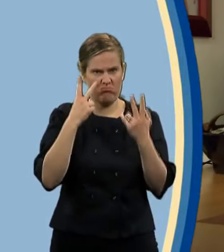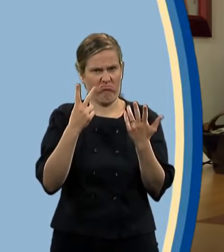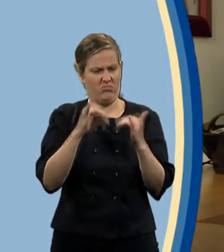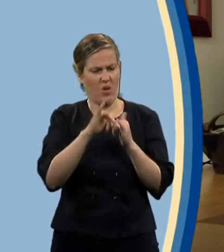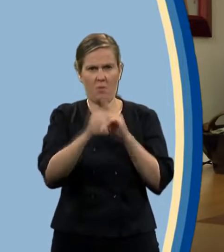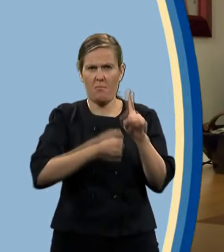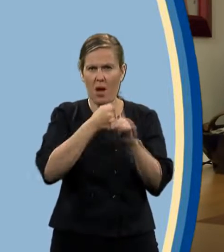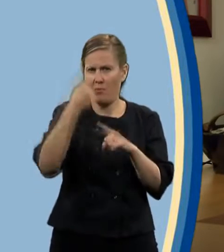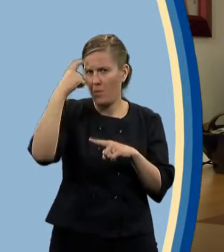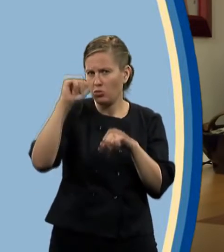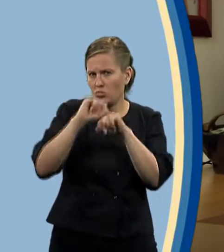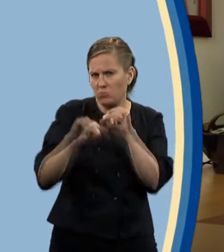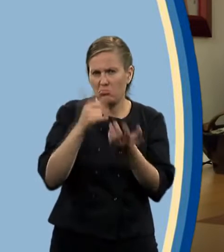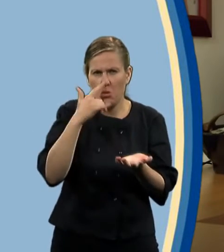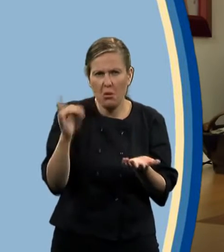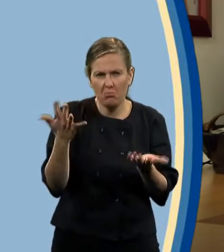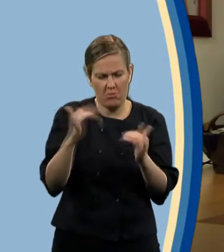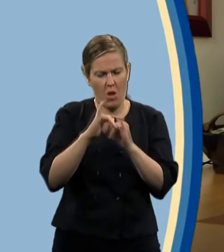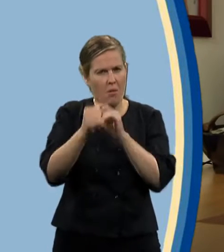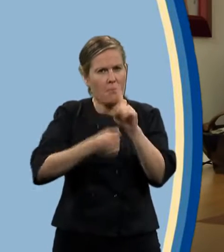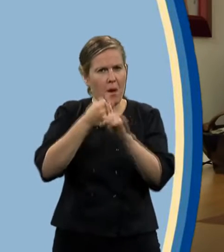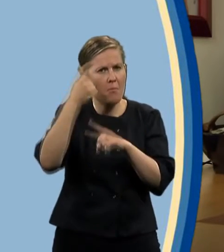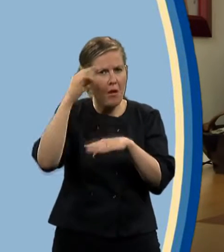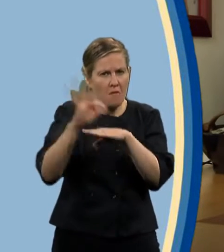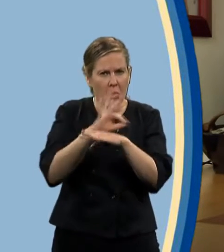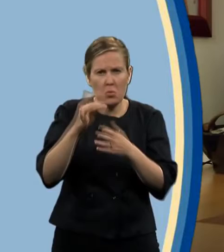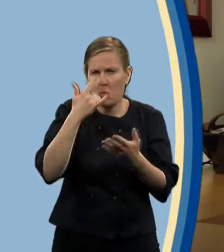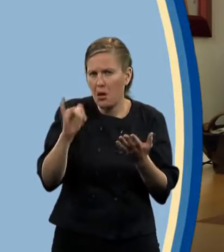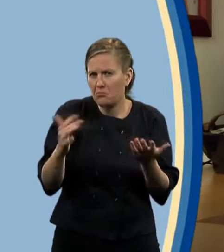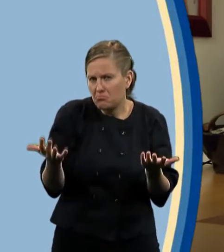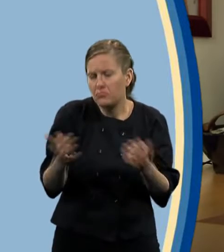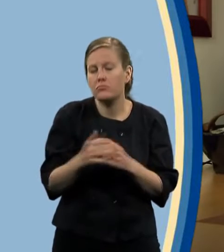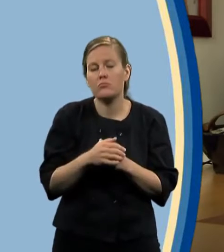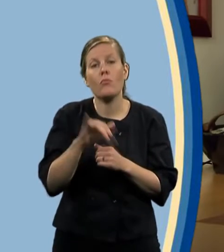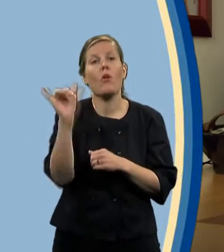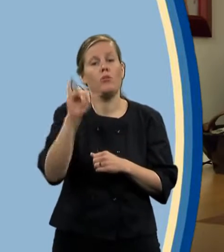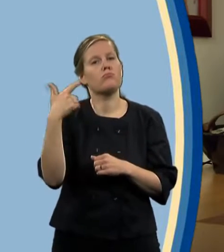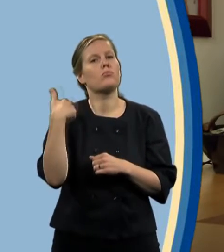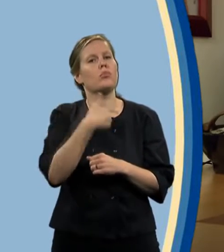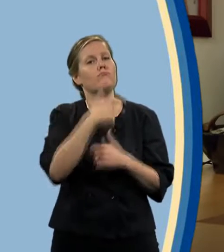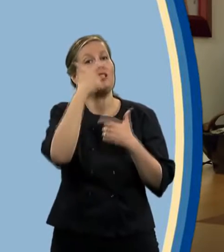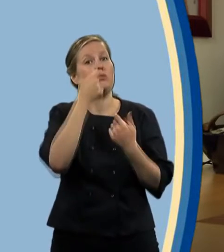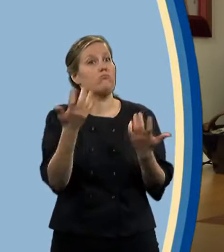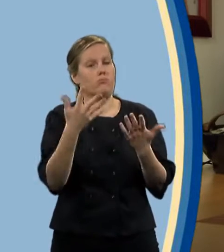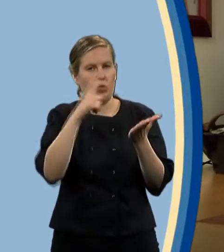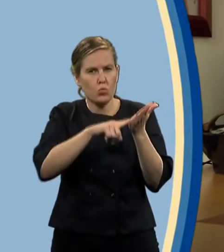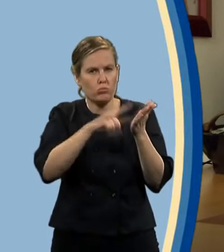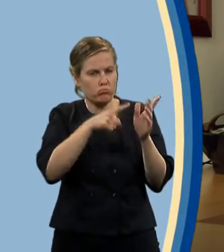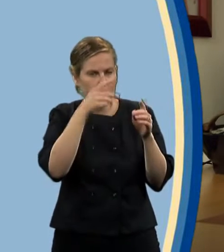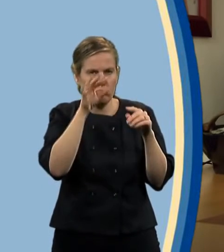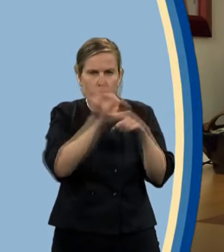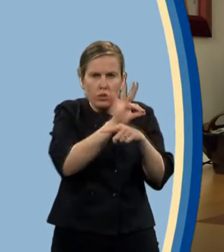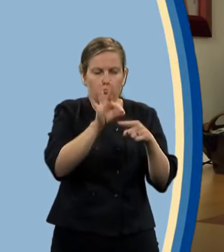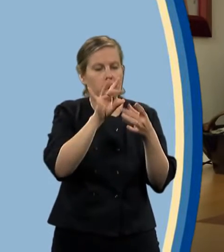on brain structures? And in turn, what is the impact of that on brain functions? And we're